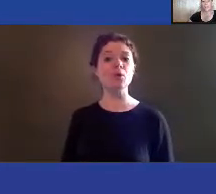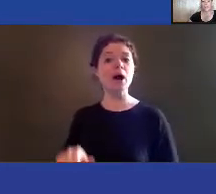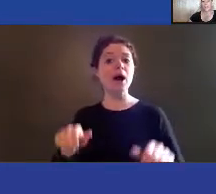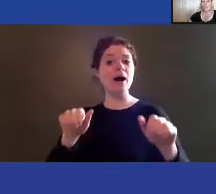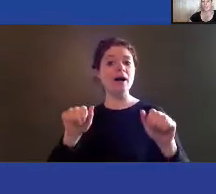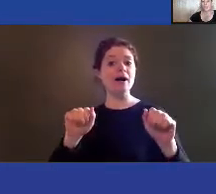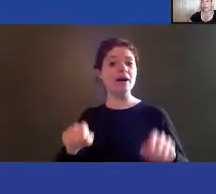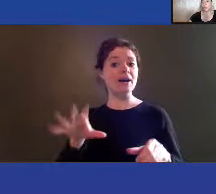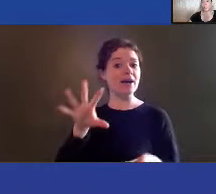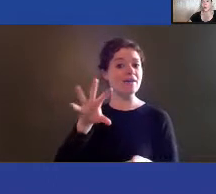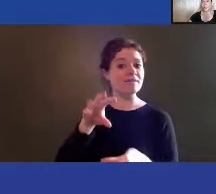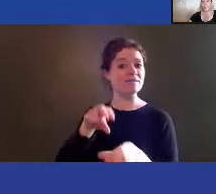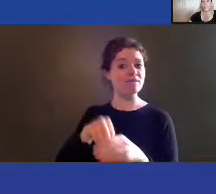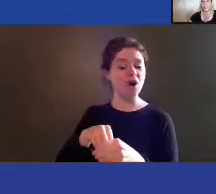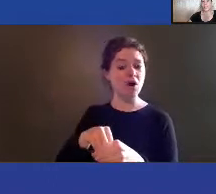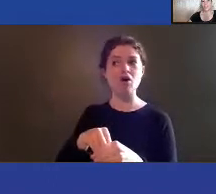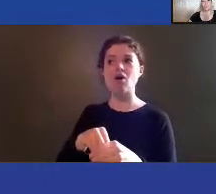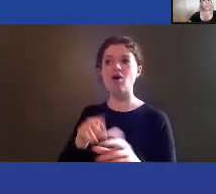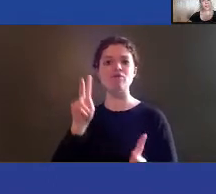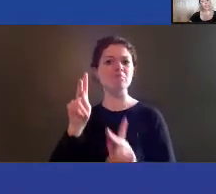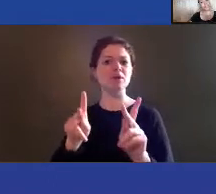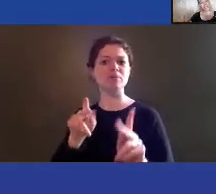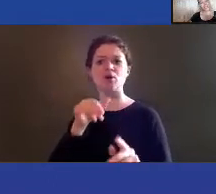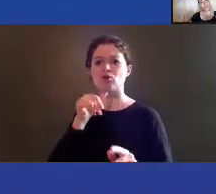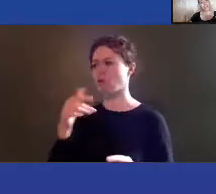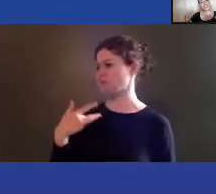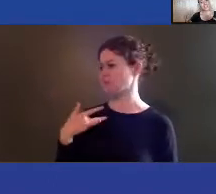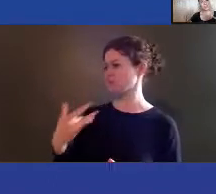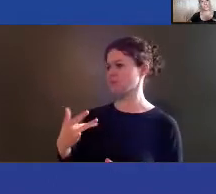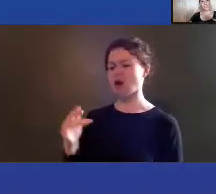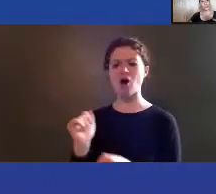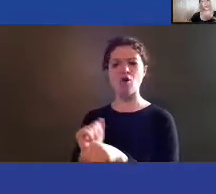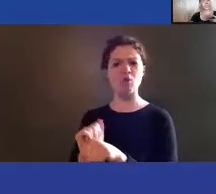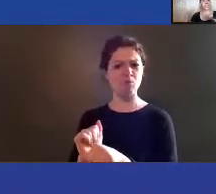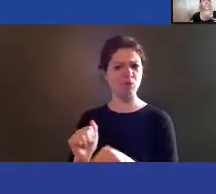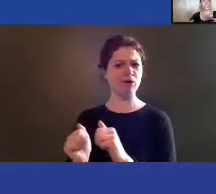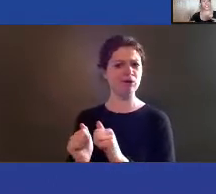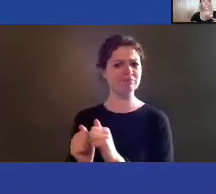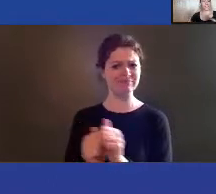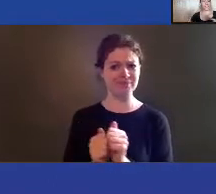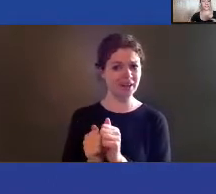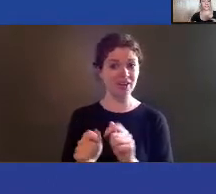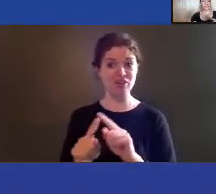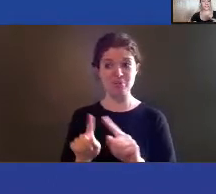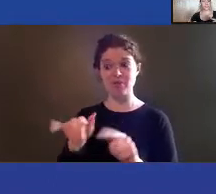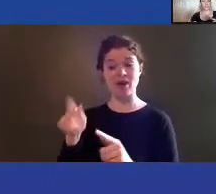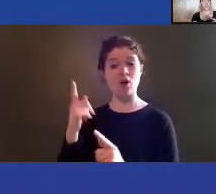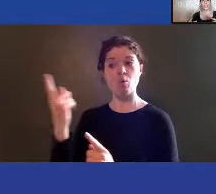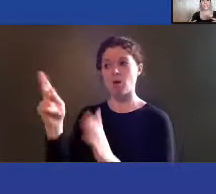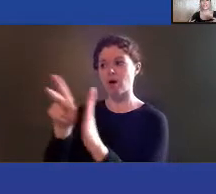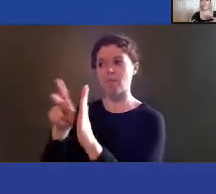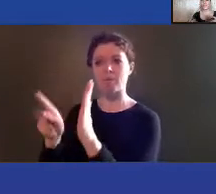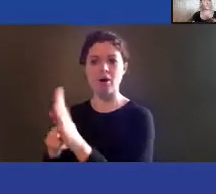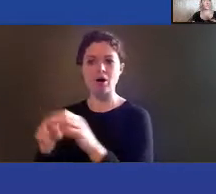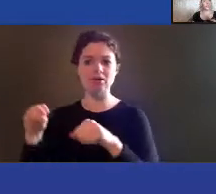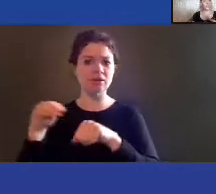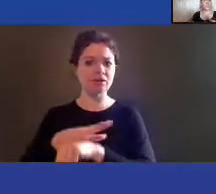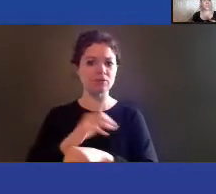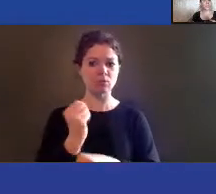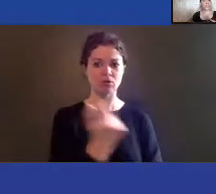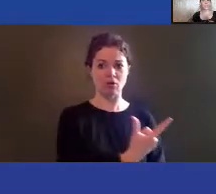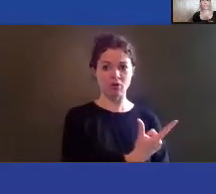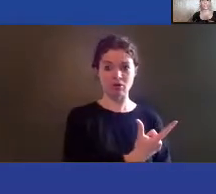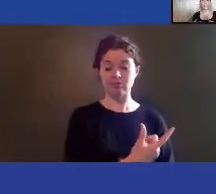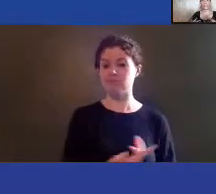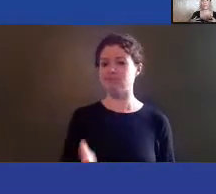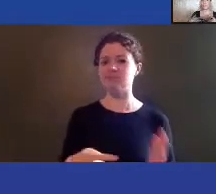that might not normally work together, but that are affected by the same issue or piece of legislation. So you could find